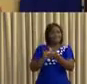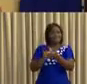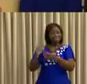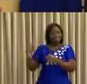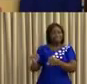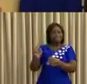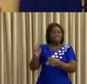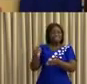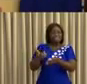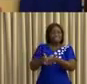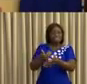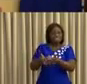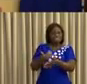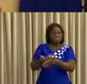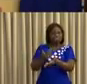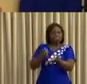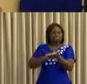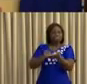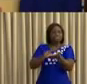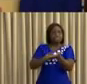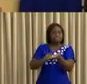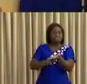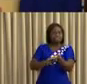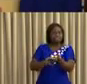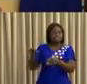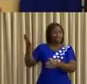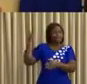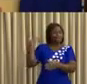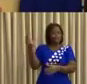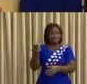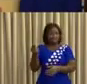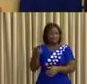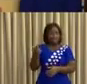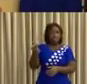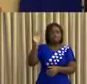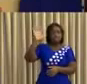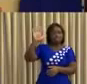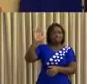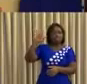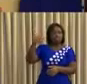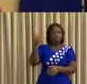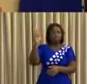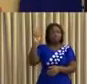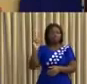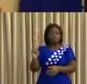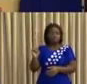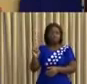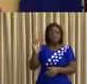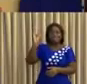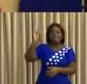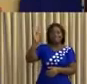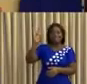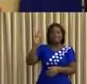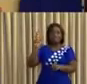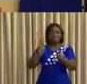way of the new voters register was surmounted last Thursday, 25th June, when a 7-member panel